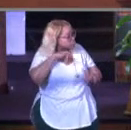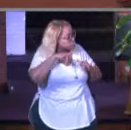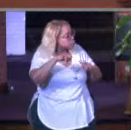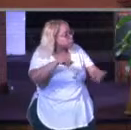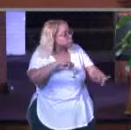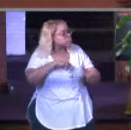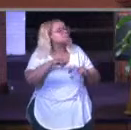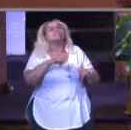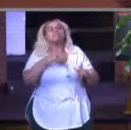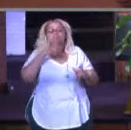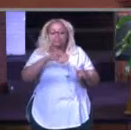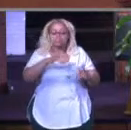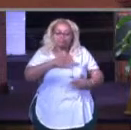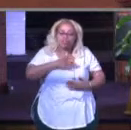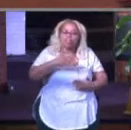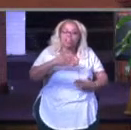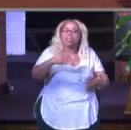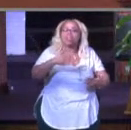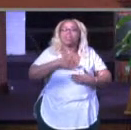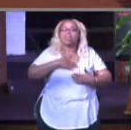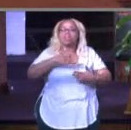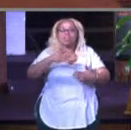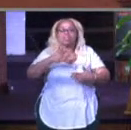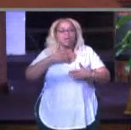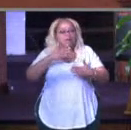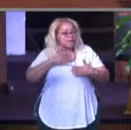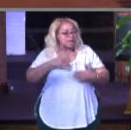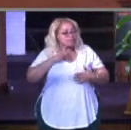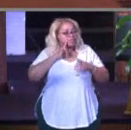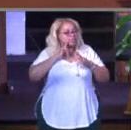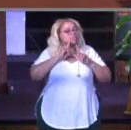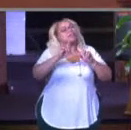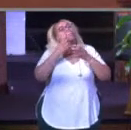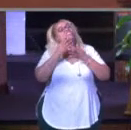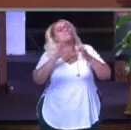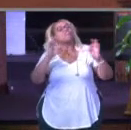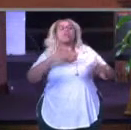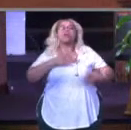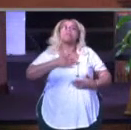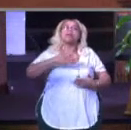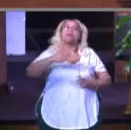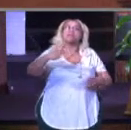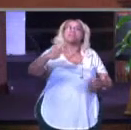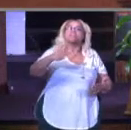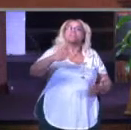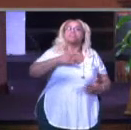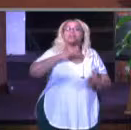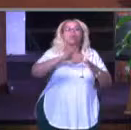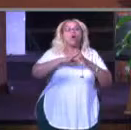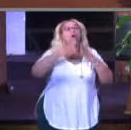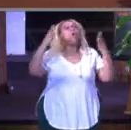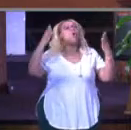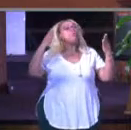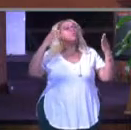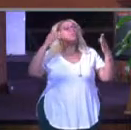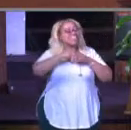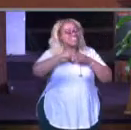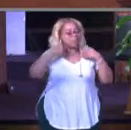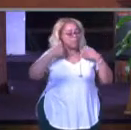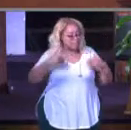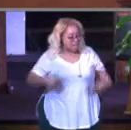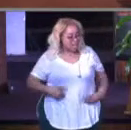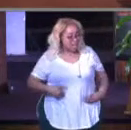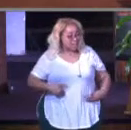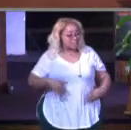must breathe. There has to be an alignment of our bodies. There has to be a freedom in our bodies. There has to be an openness in our